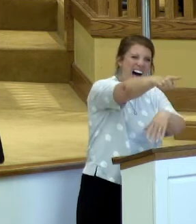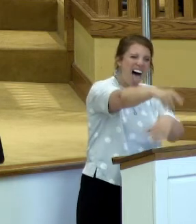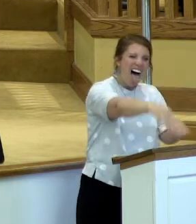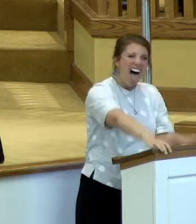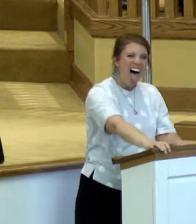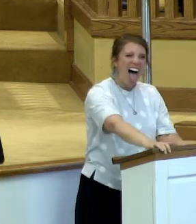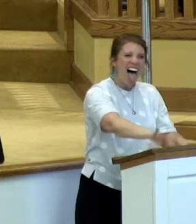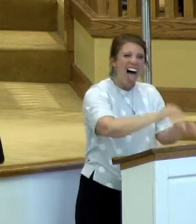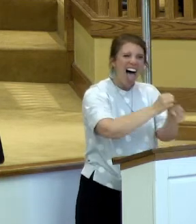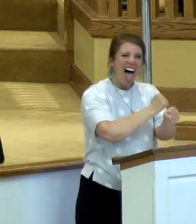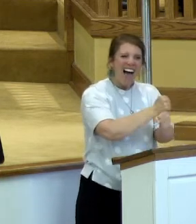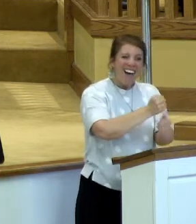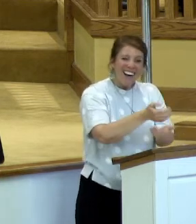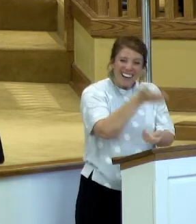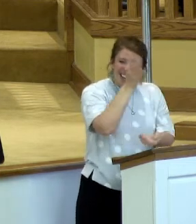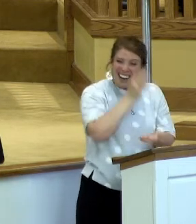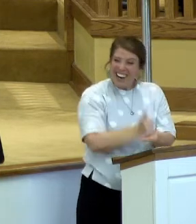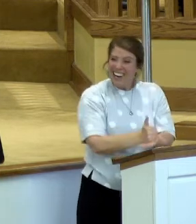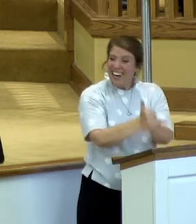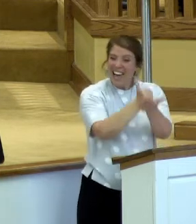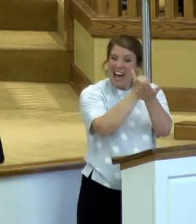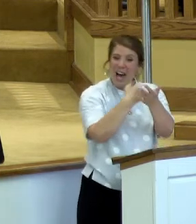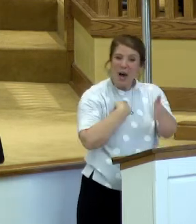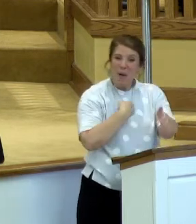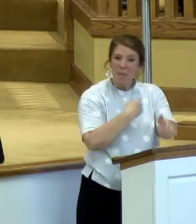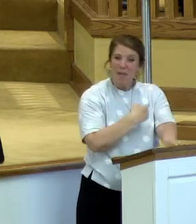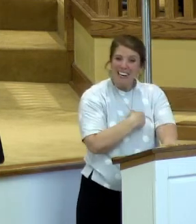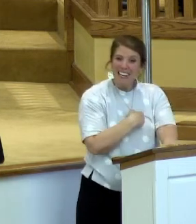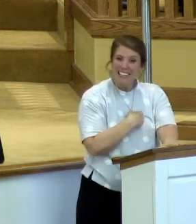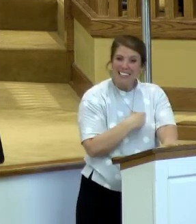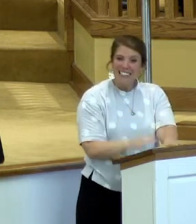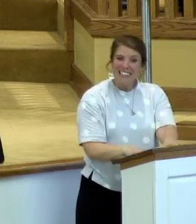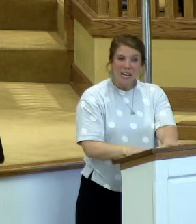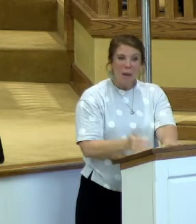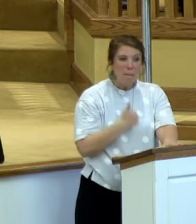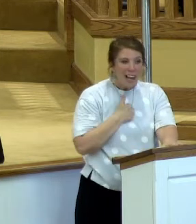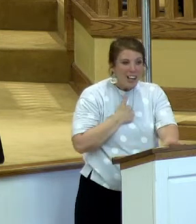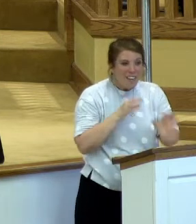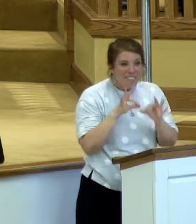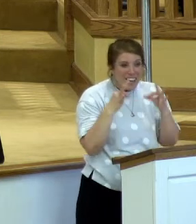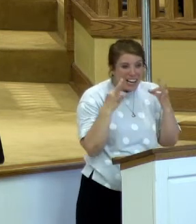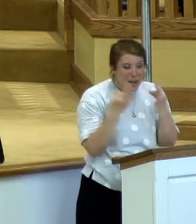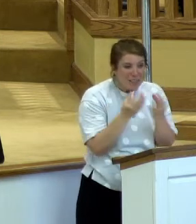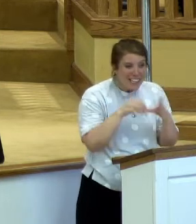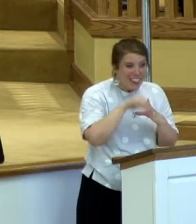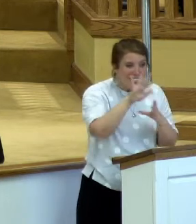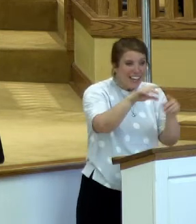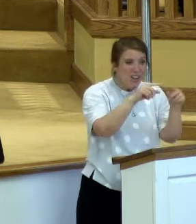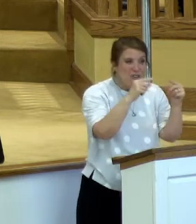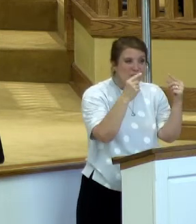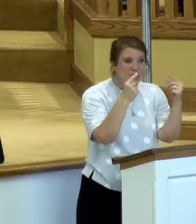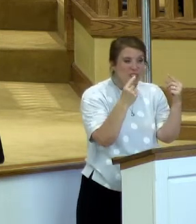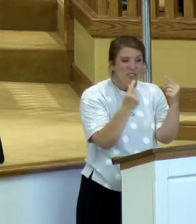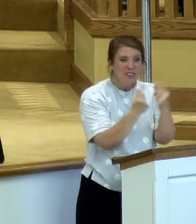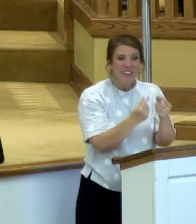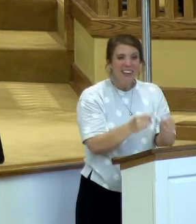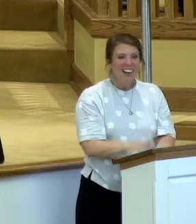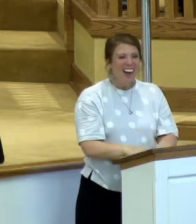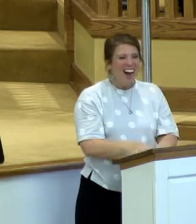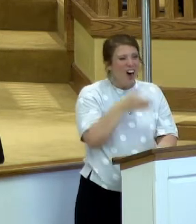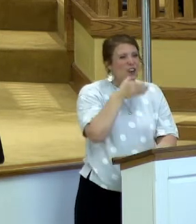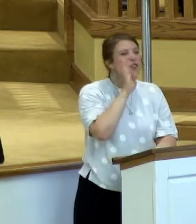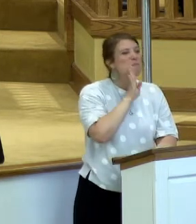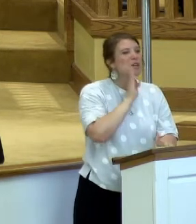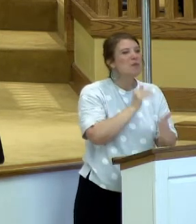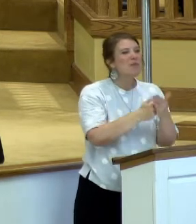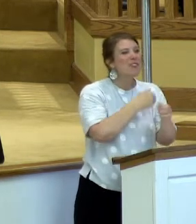us. Wow, our church needs help. Some of my own family are in there. I think I drink beer before